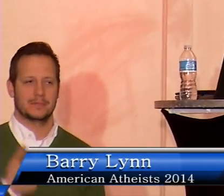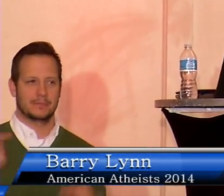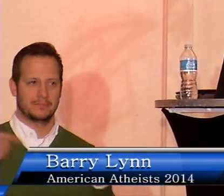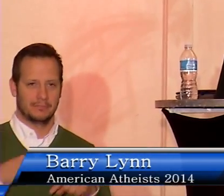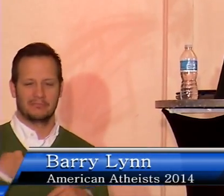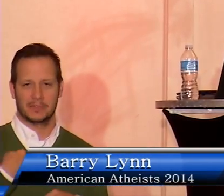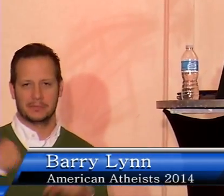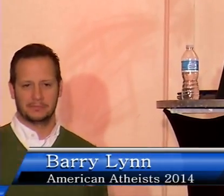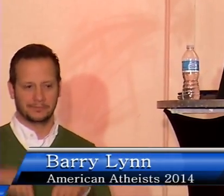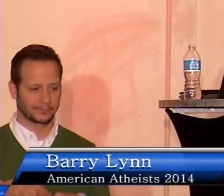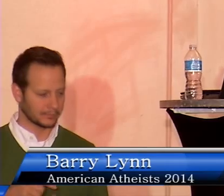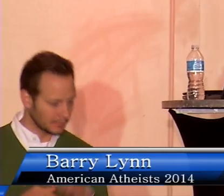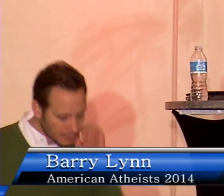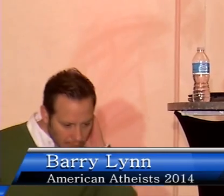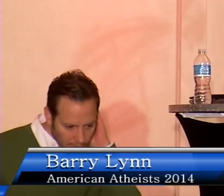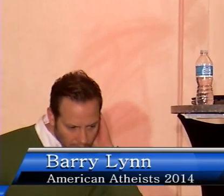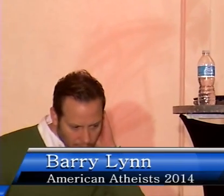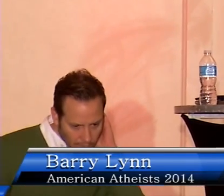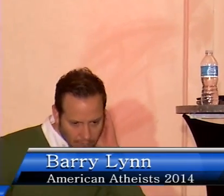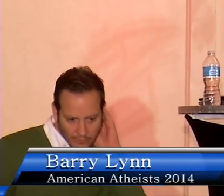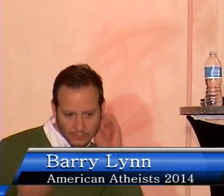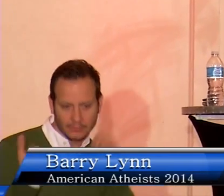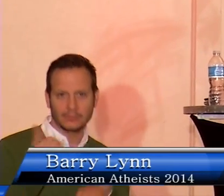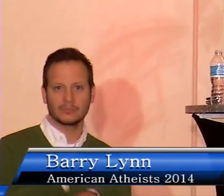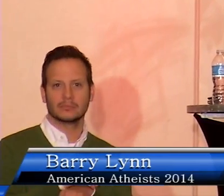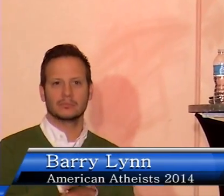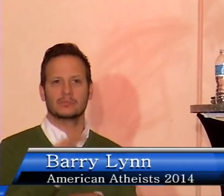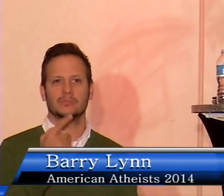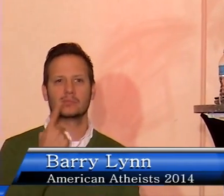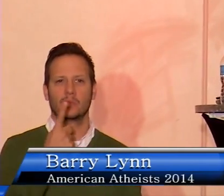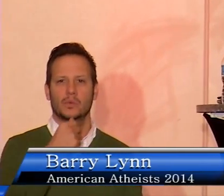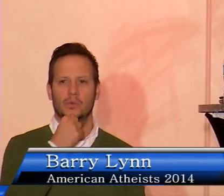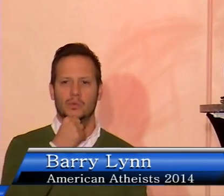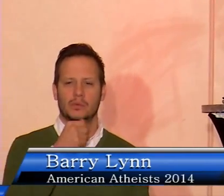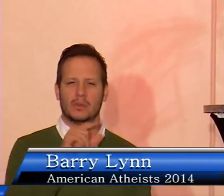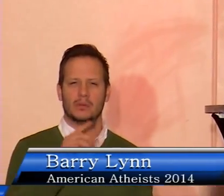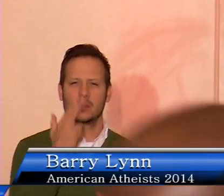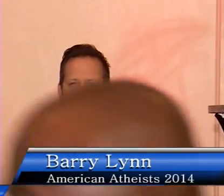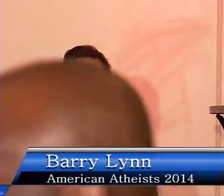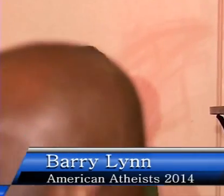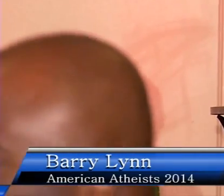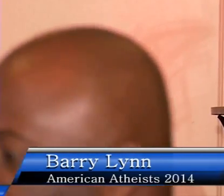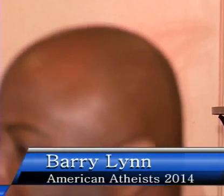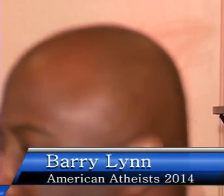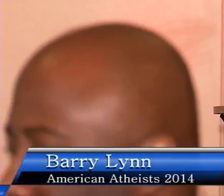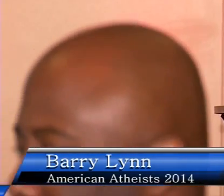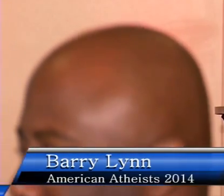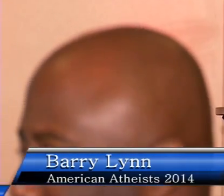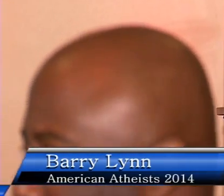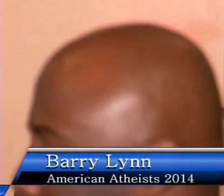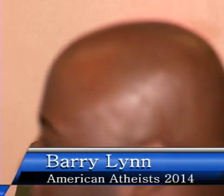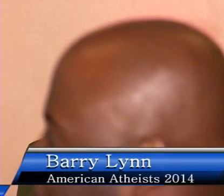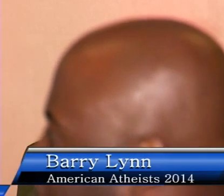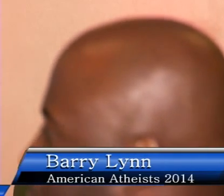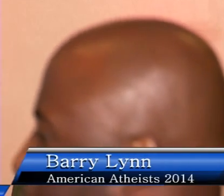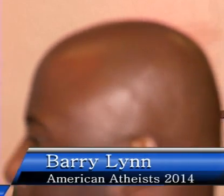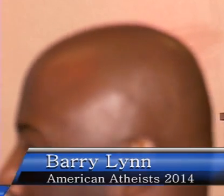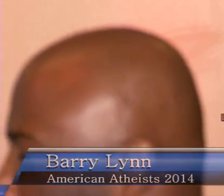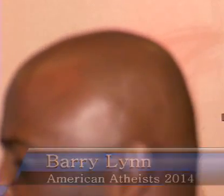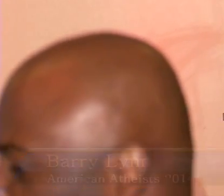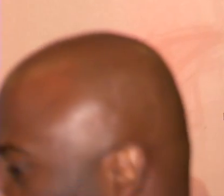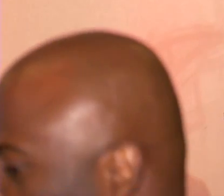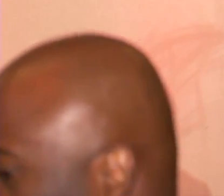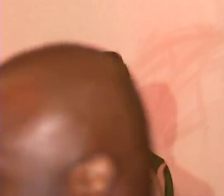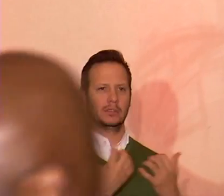You know, Thea last night after her one-woman, great one-woman comedy show said this was the first audience where no one